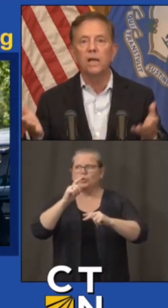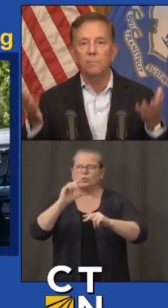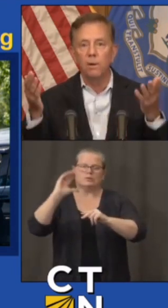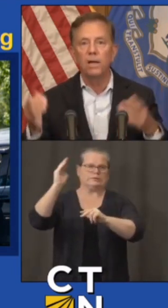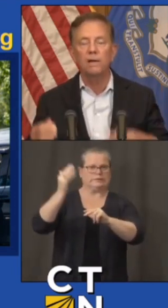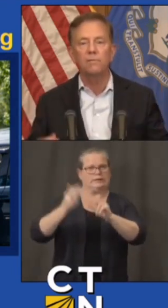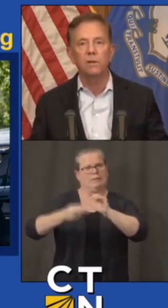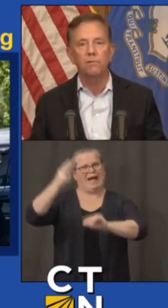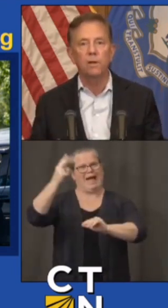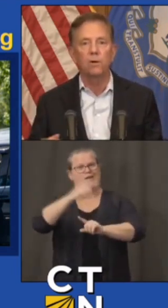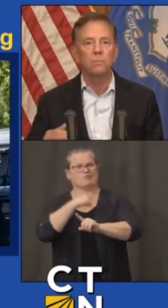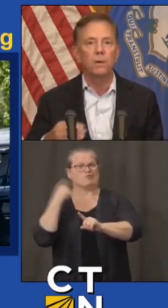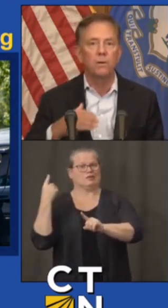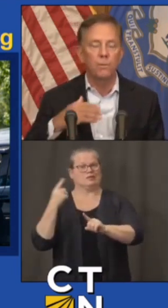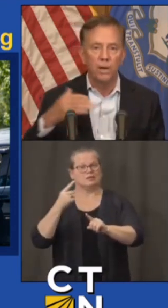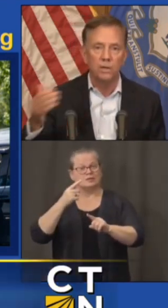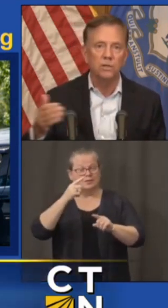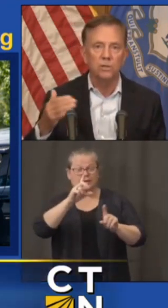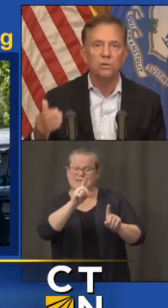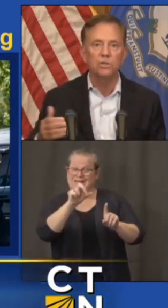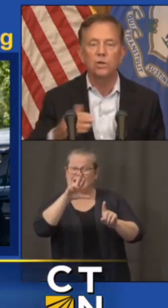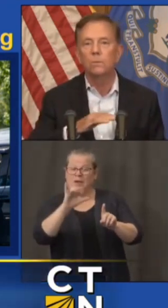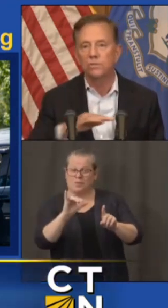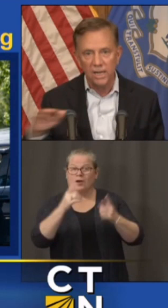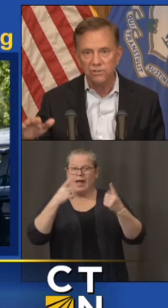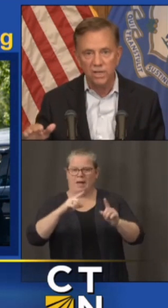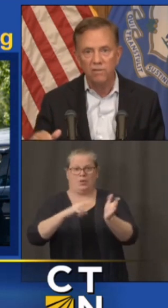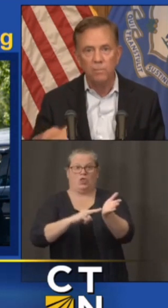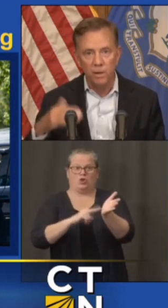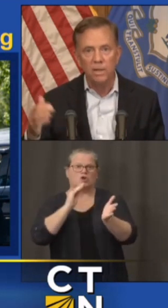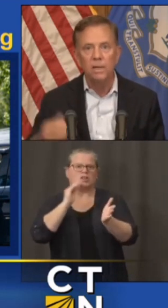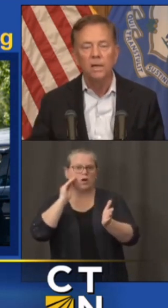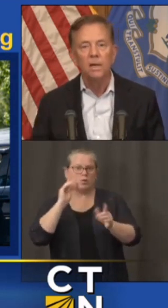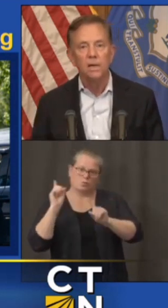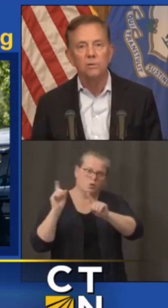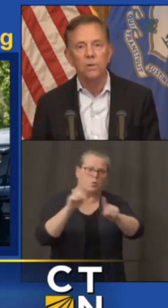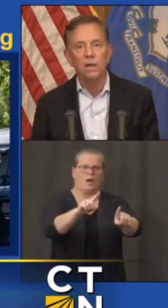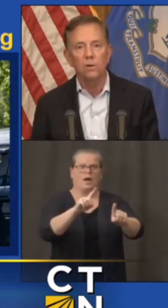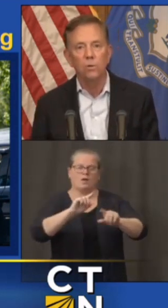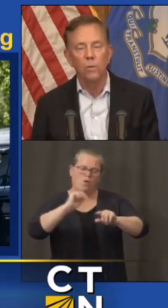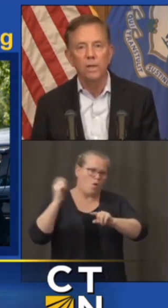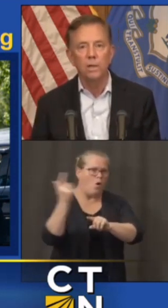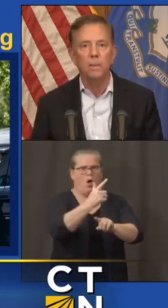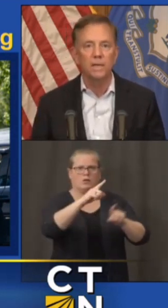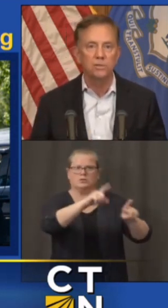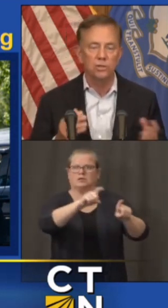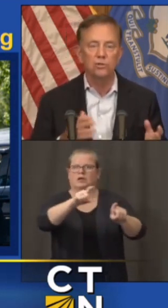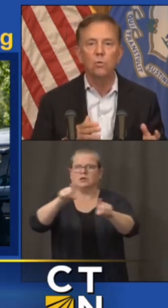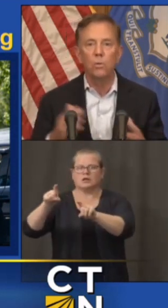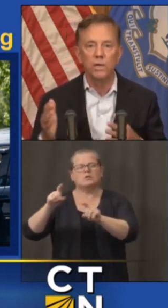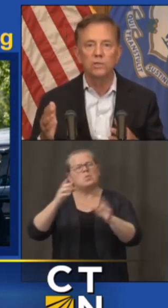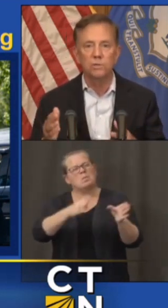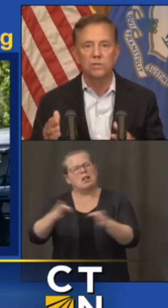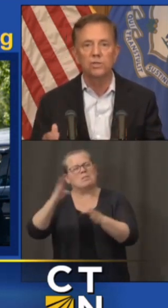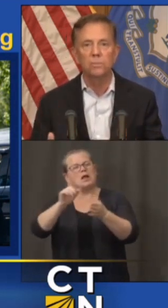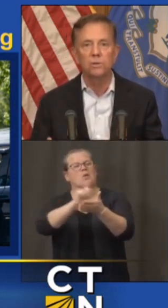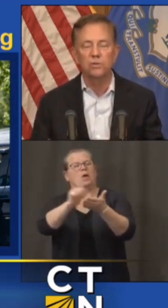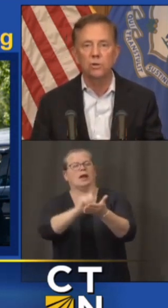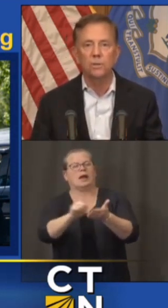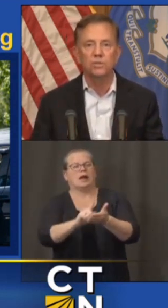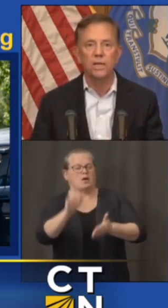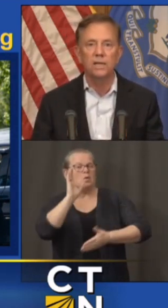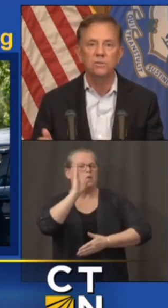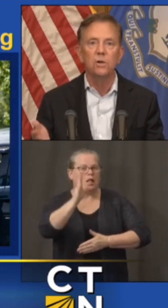down at Danbury, after the flare-up there, we went into the nursing homes, tested everybody, and do that on a weekly basis. Norwich was a